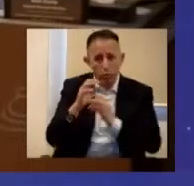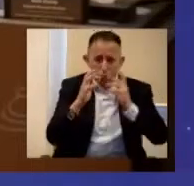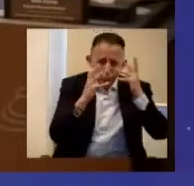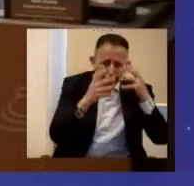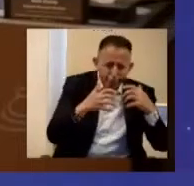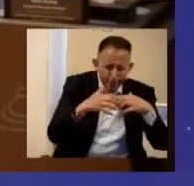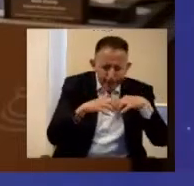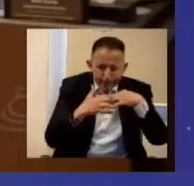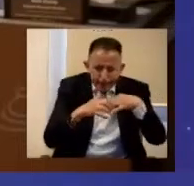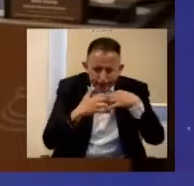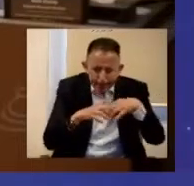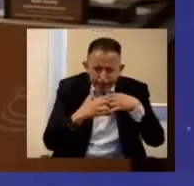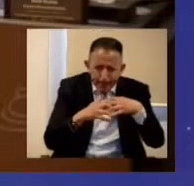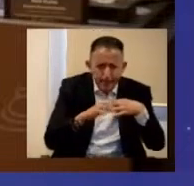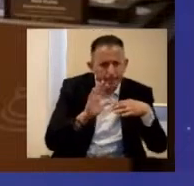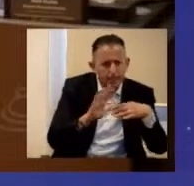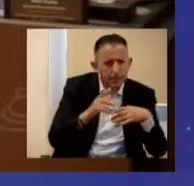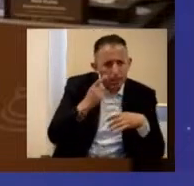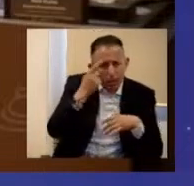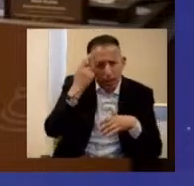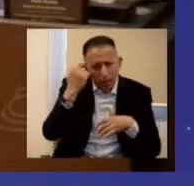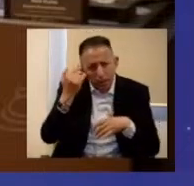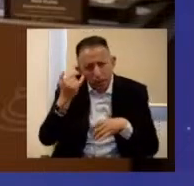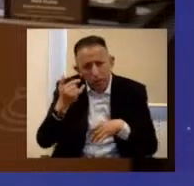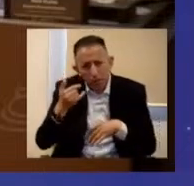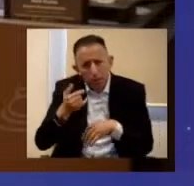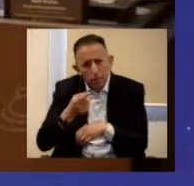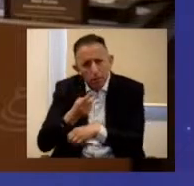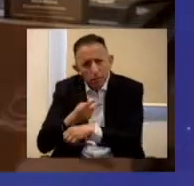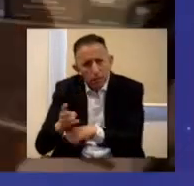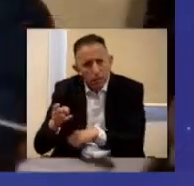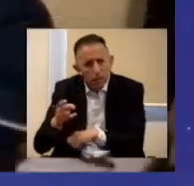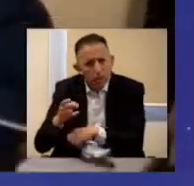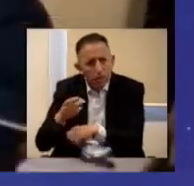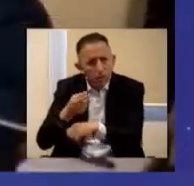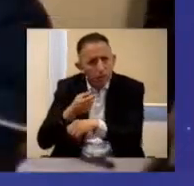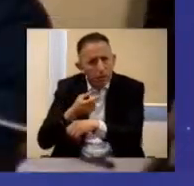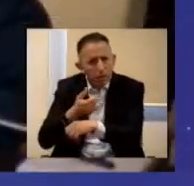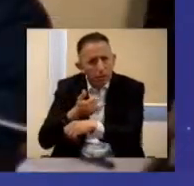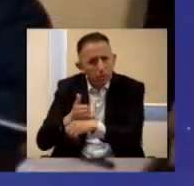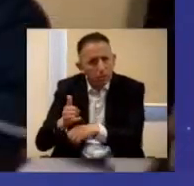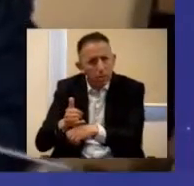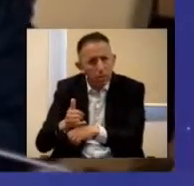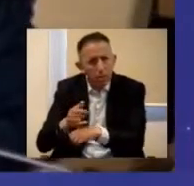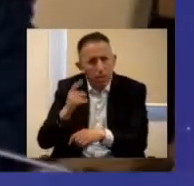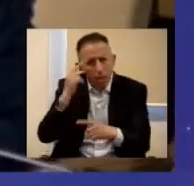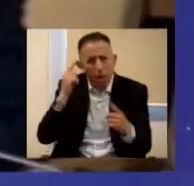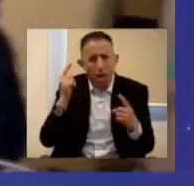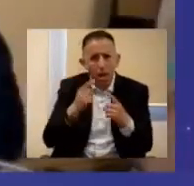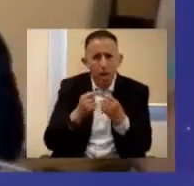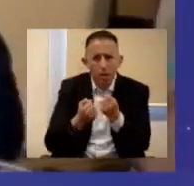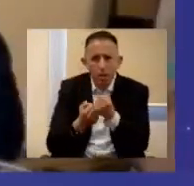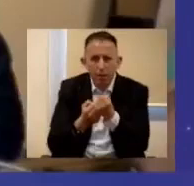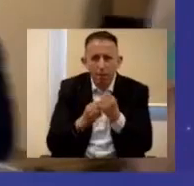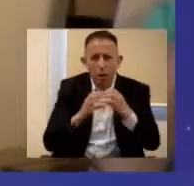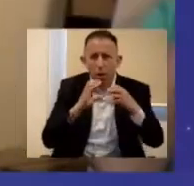of linguistic communication is more complex than what a machine can produce.